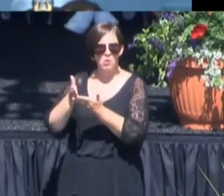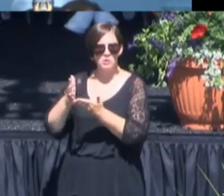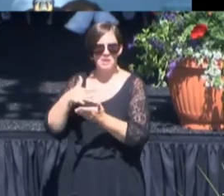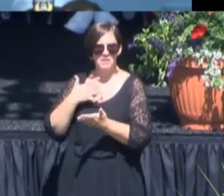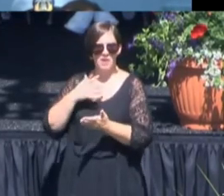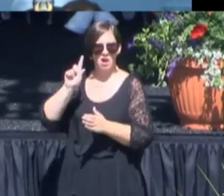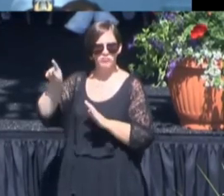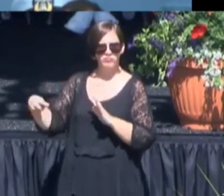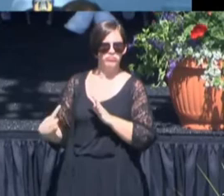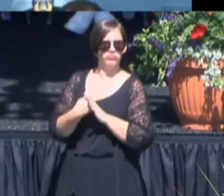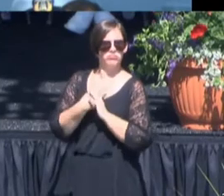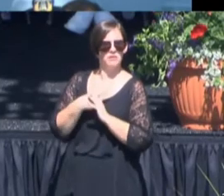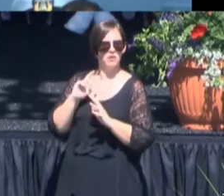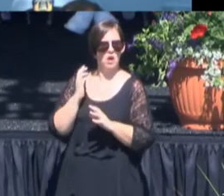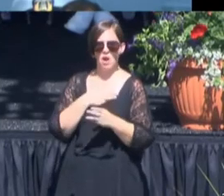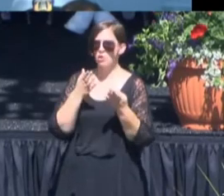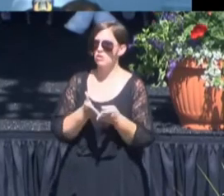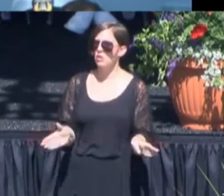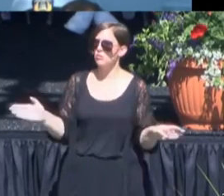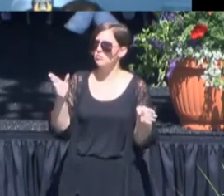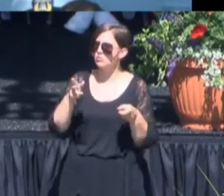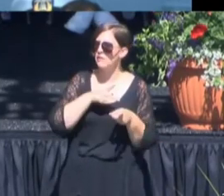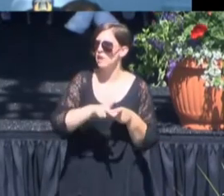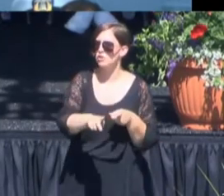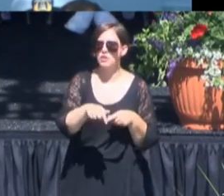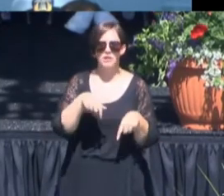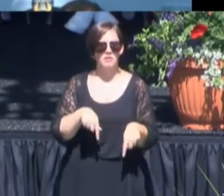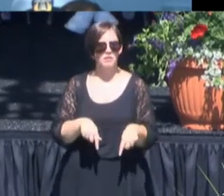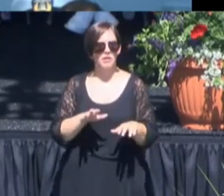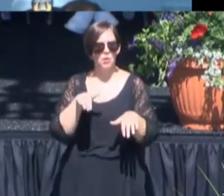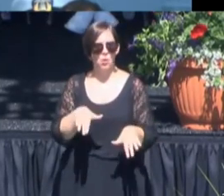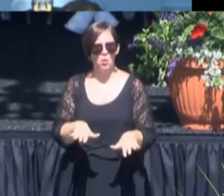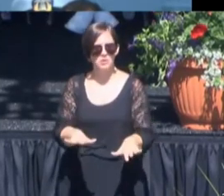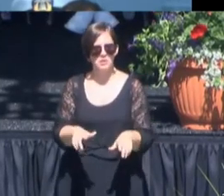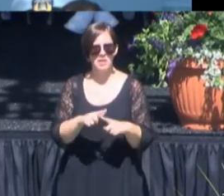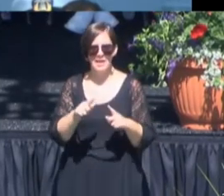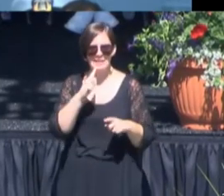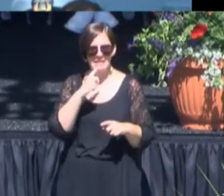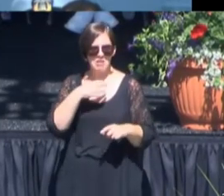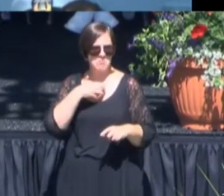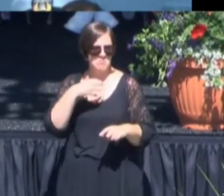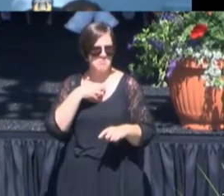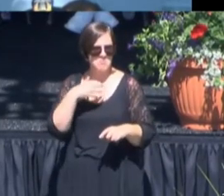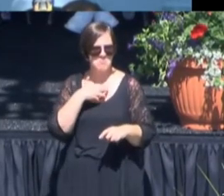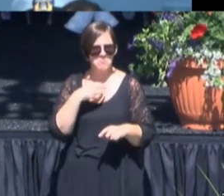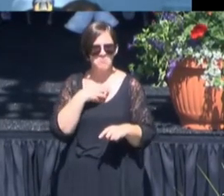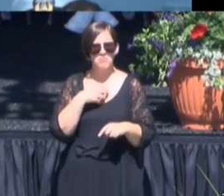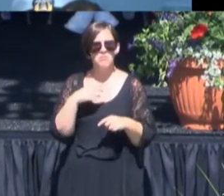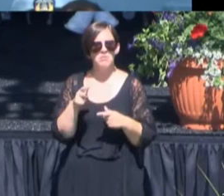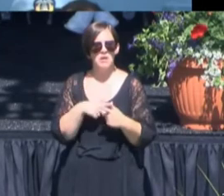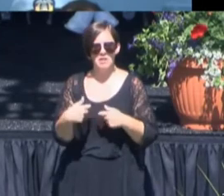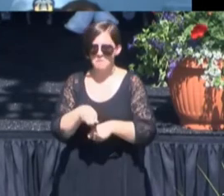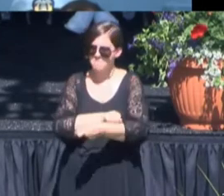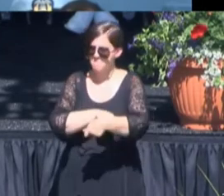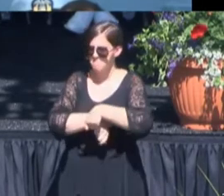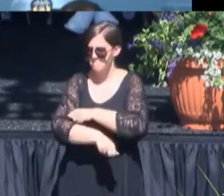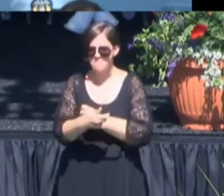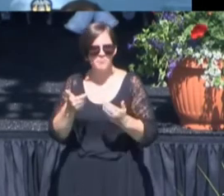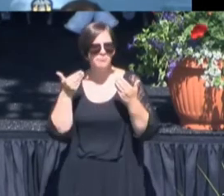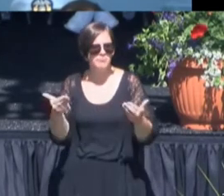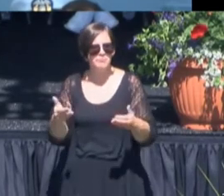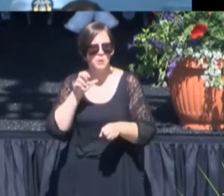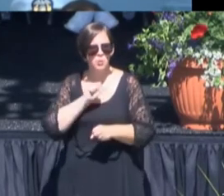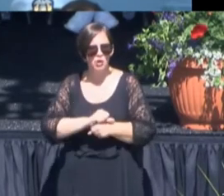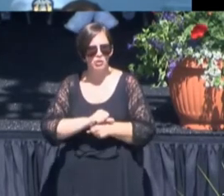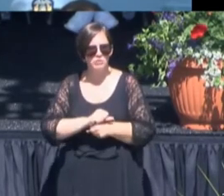their generational profession living on the coast. They didn't whine, they didn't suck their thumbs, they rolled up their sleeves and got to work.